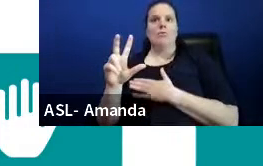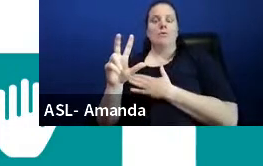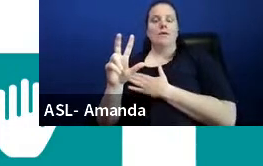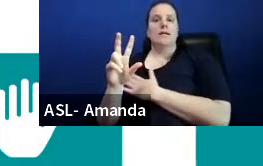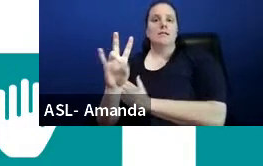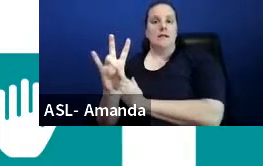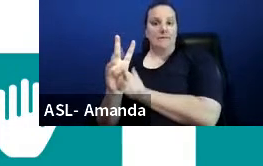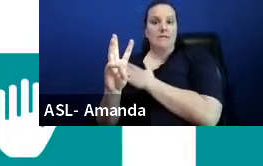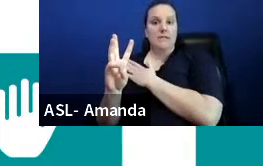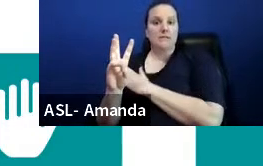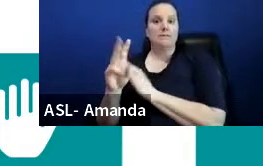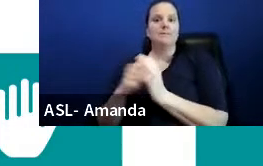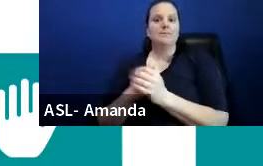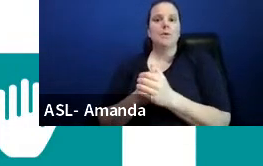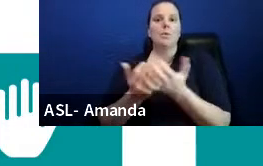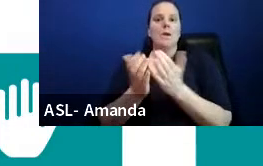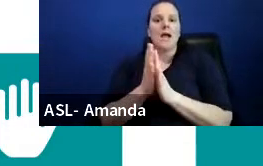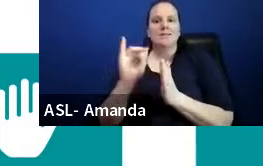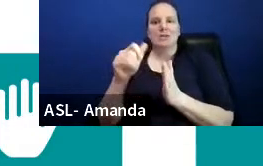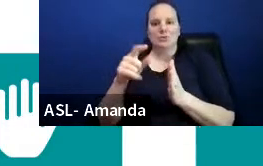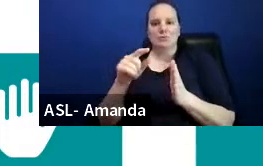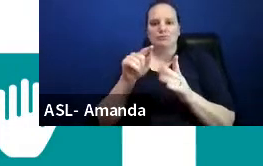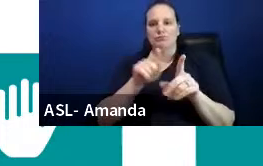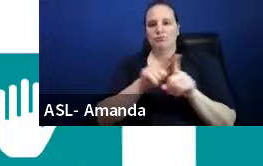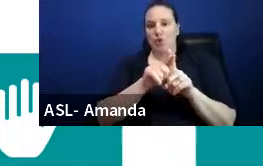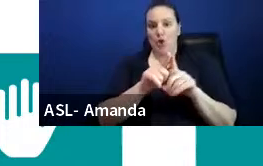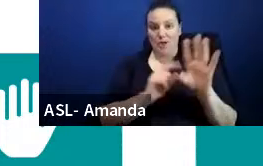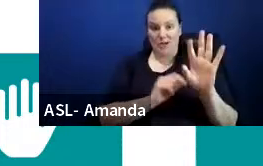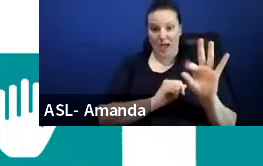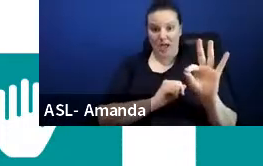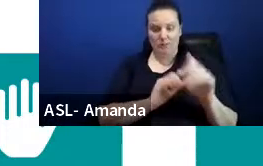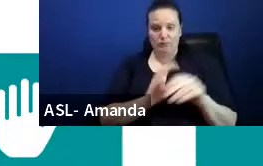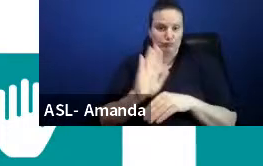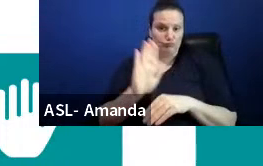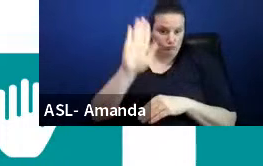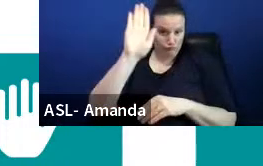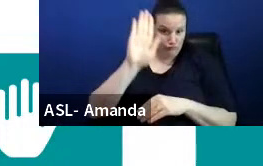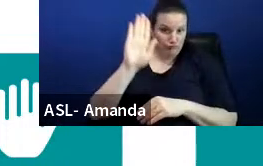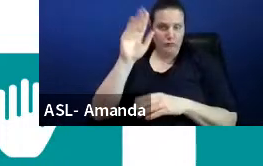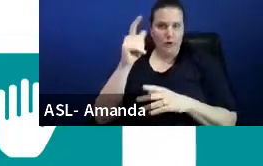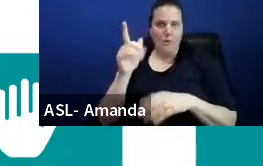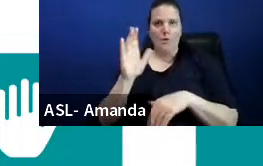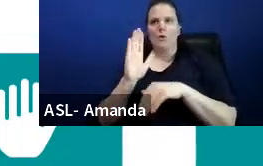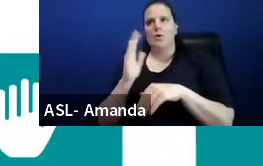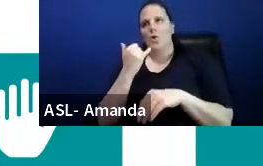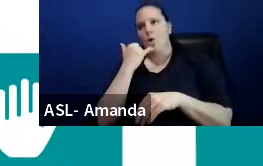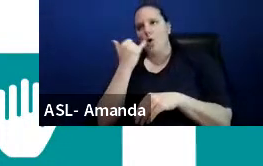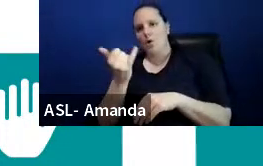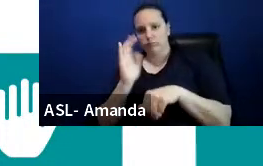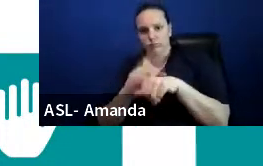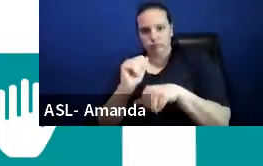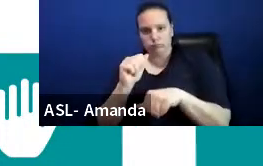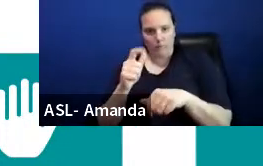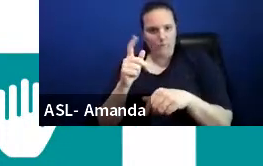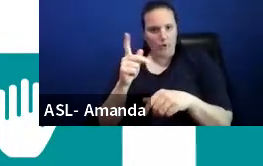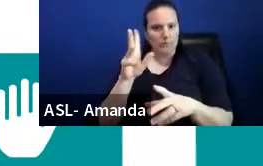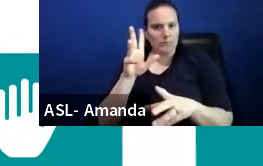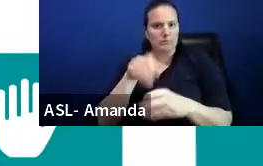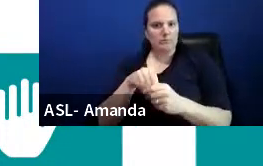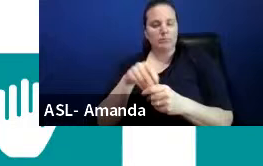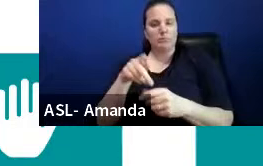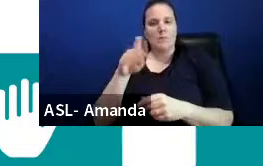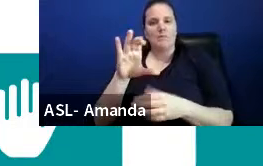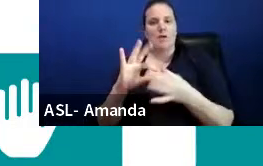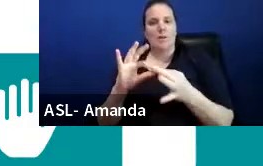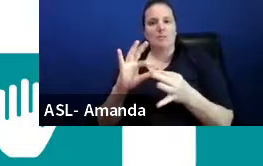701376. We ask that you dial *9 to raise your hand. I will call on you to provide public comment, and